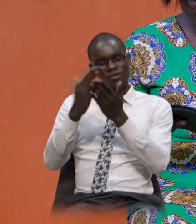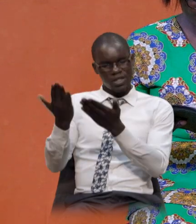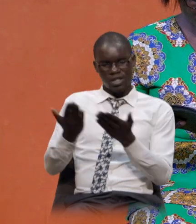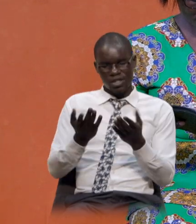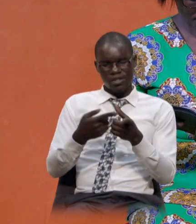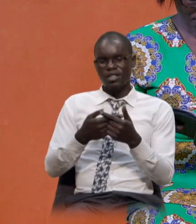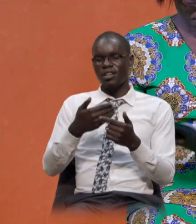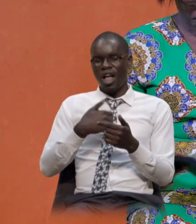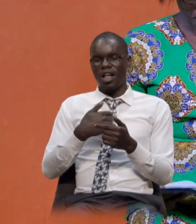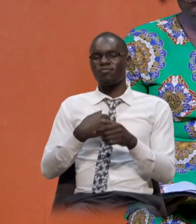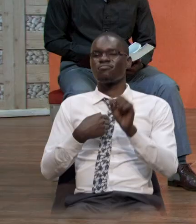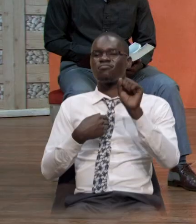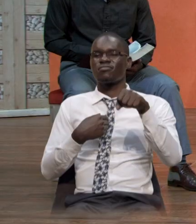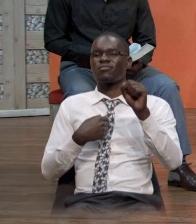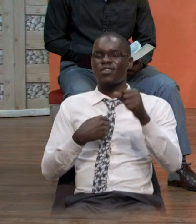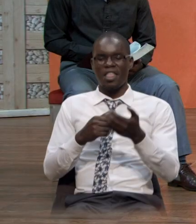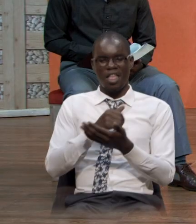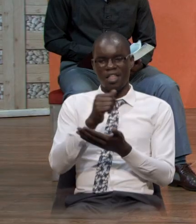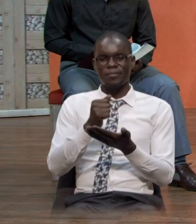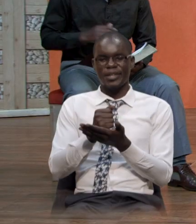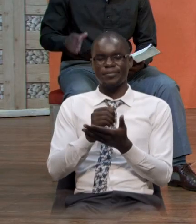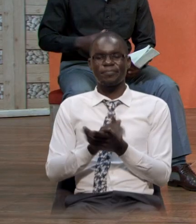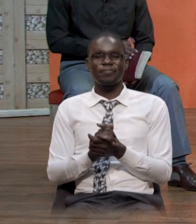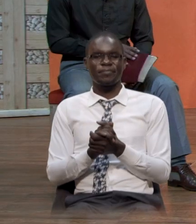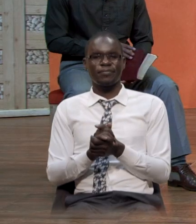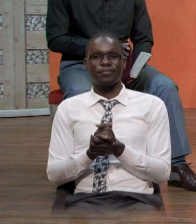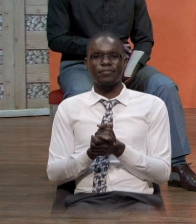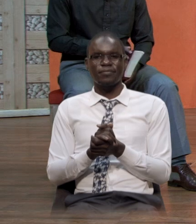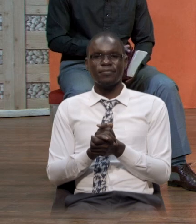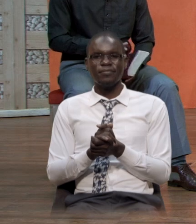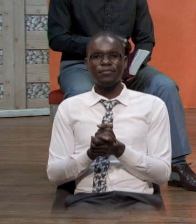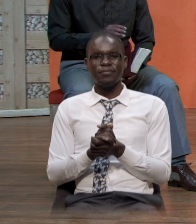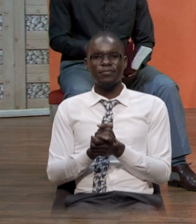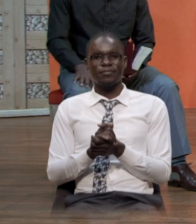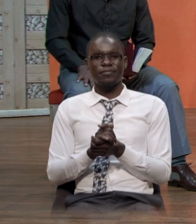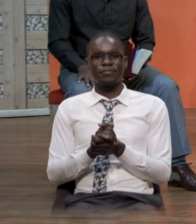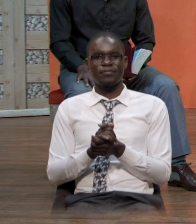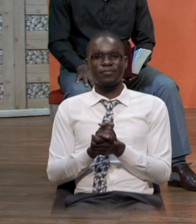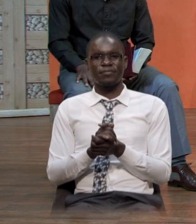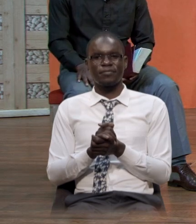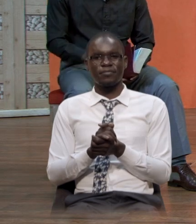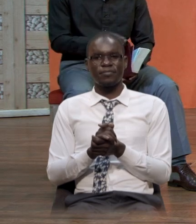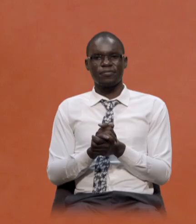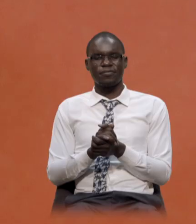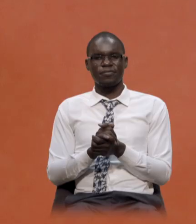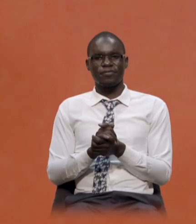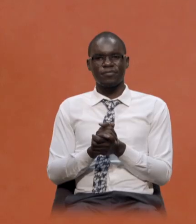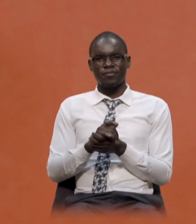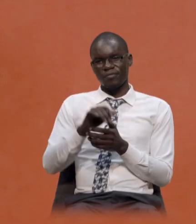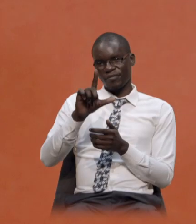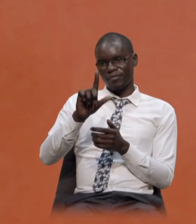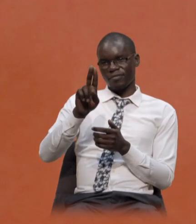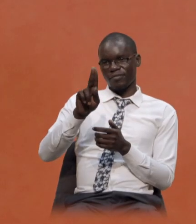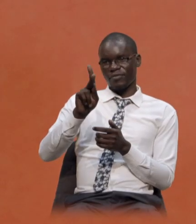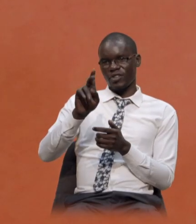them. Amen. Amen. Amen. Amen. Close the Bibles. Yeah. Please follow instructions. The book of Luke chapter